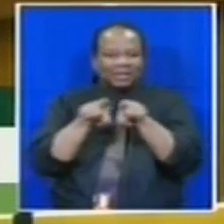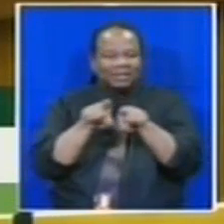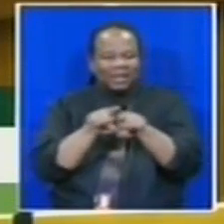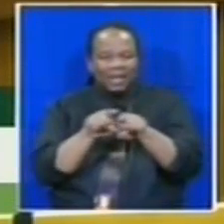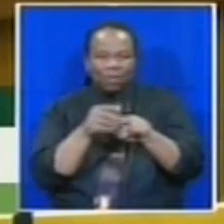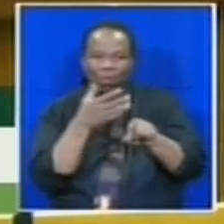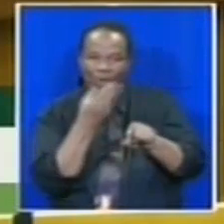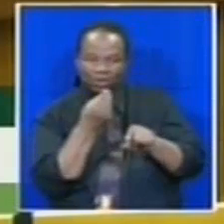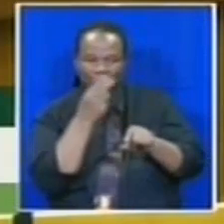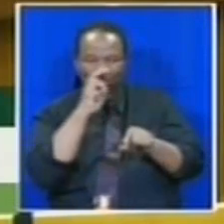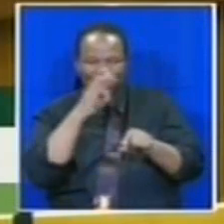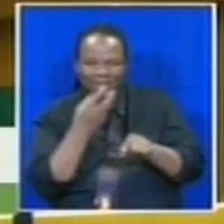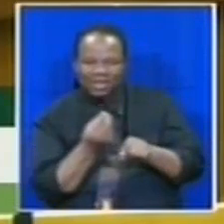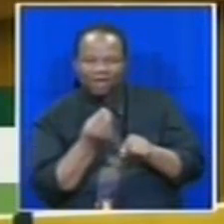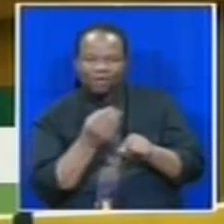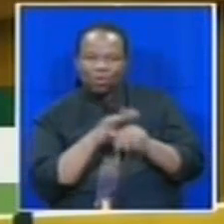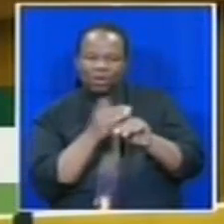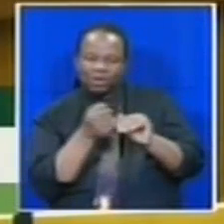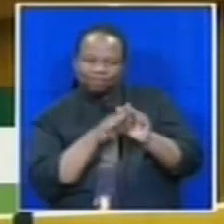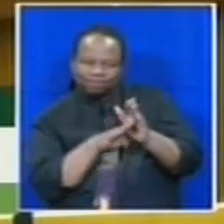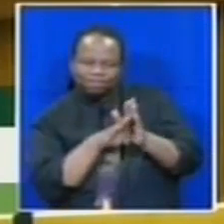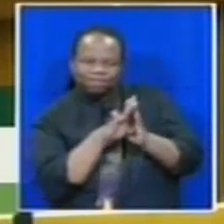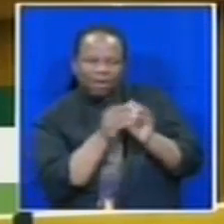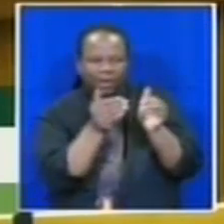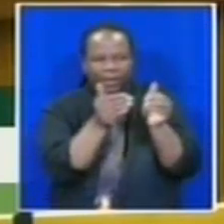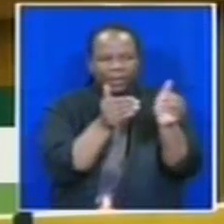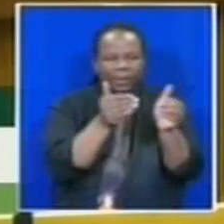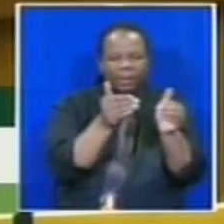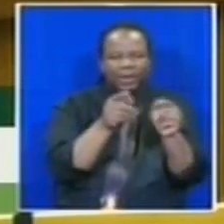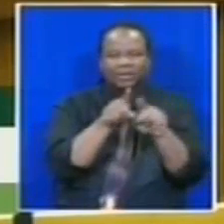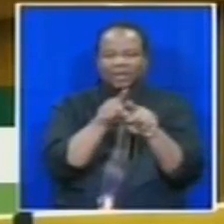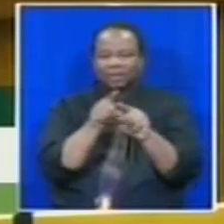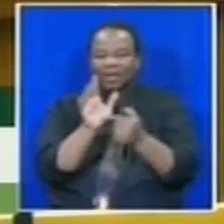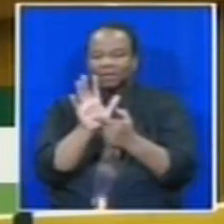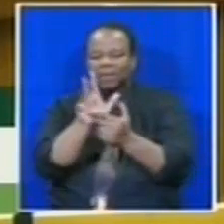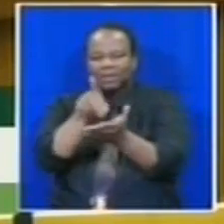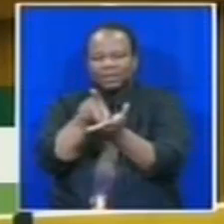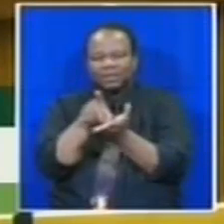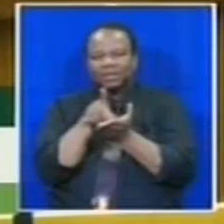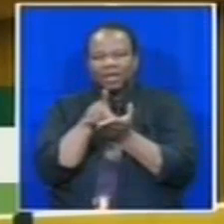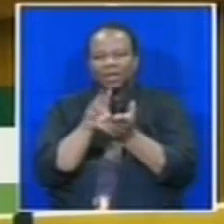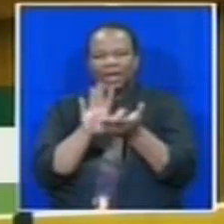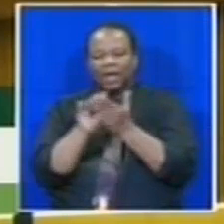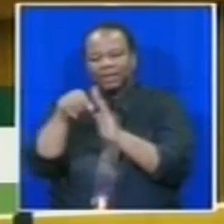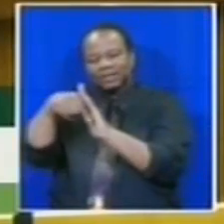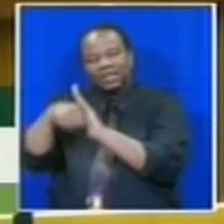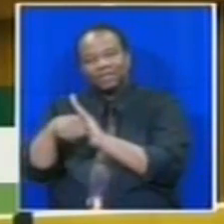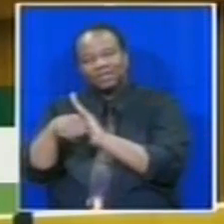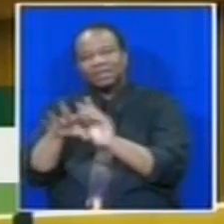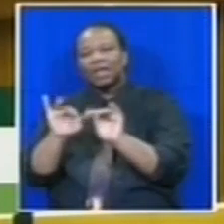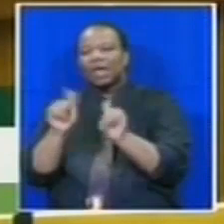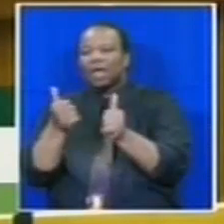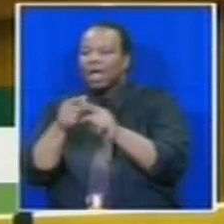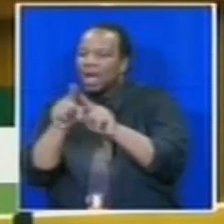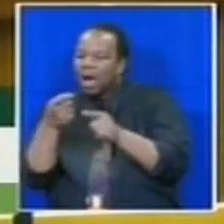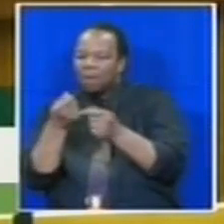we are talking about and maintain our debt and deficits and spending in a way in which we